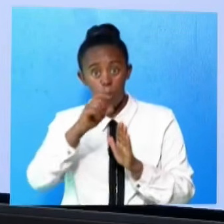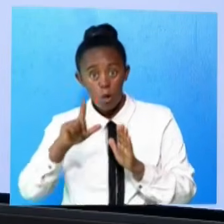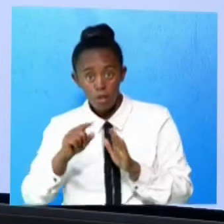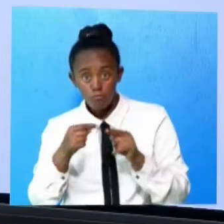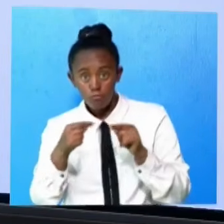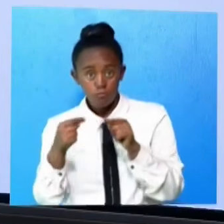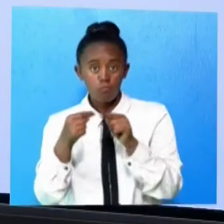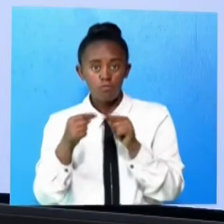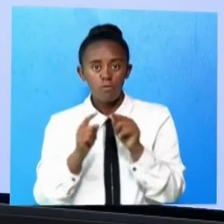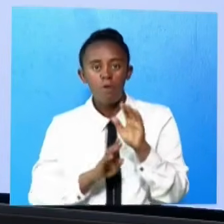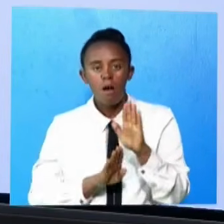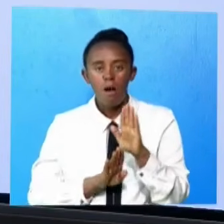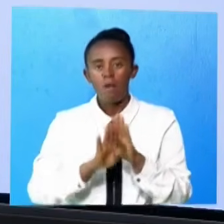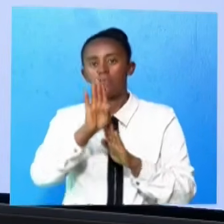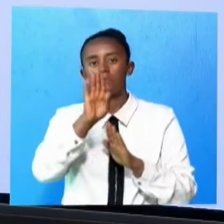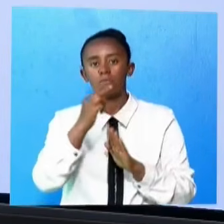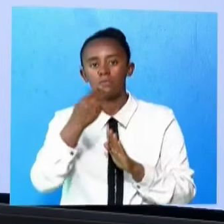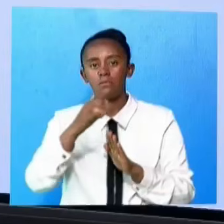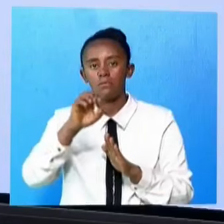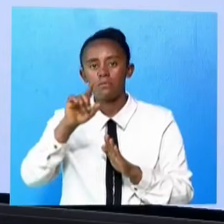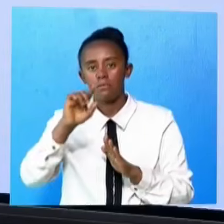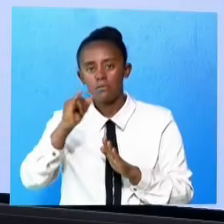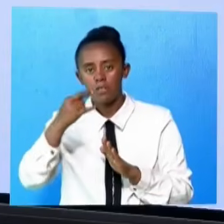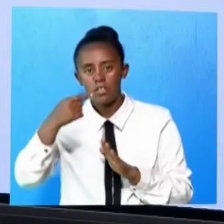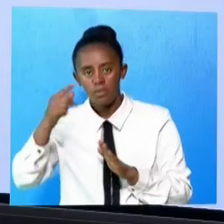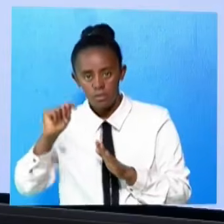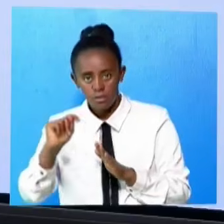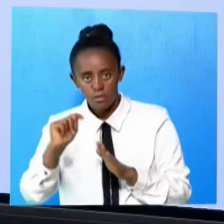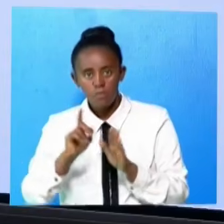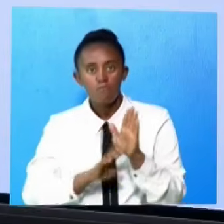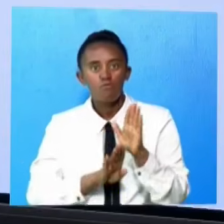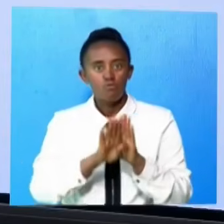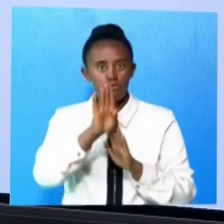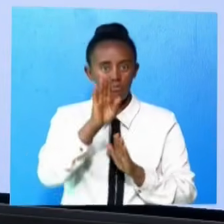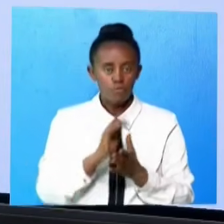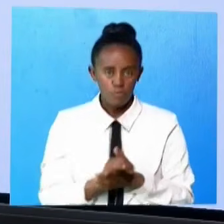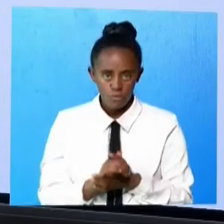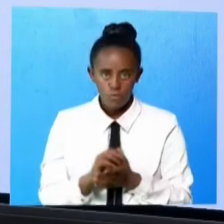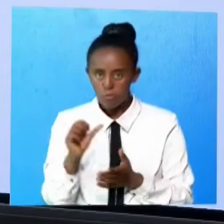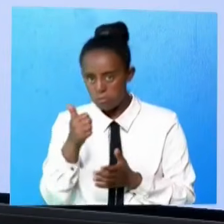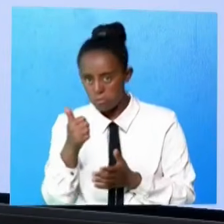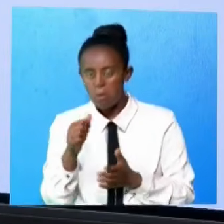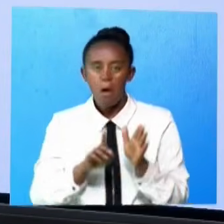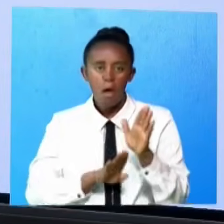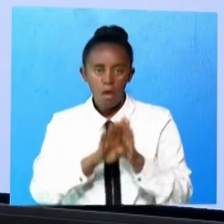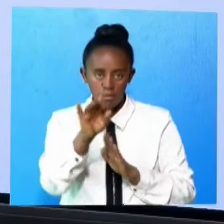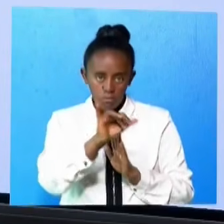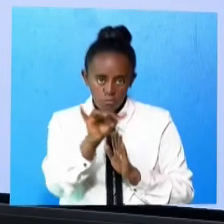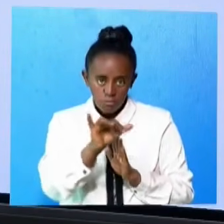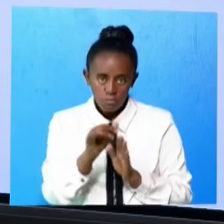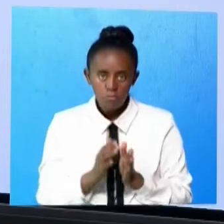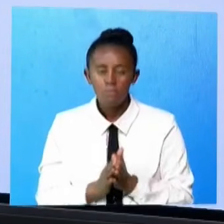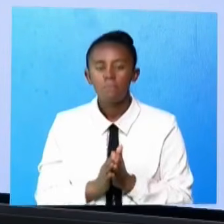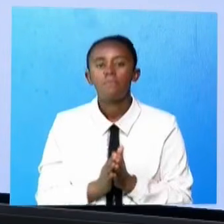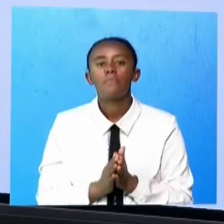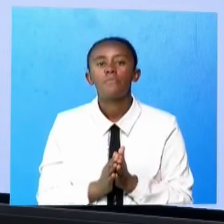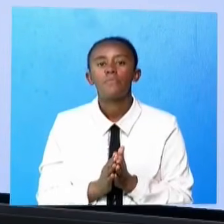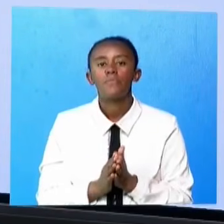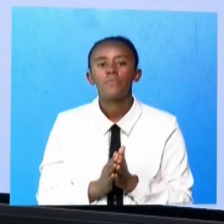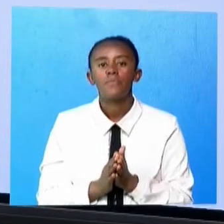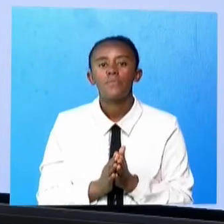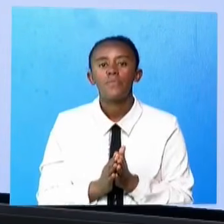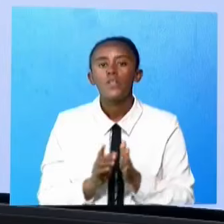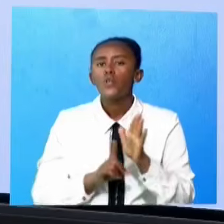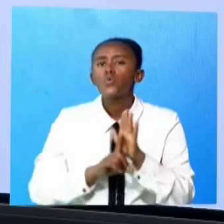all nouns, whereas the rest of the others are tall is similar with that is height. It's referring to only the what?